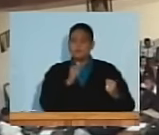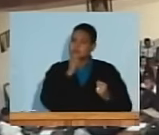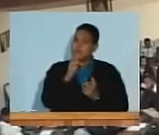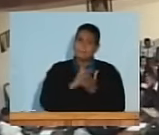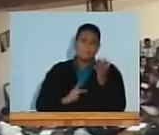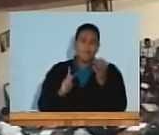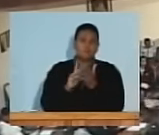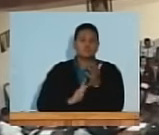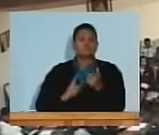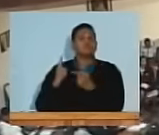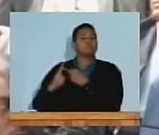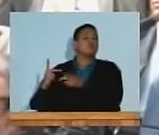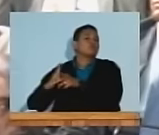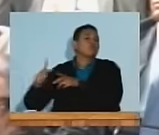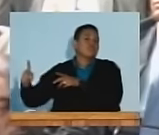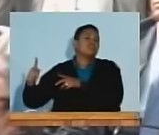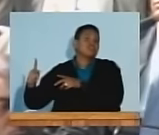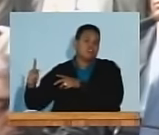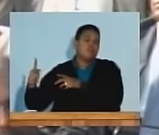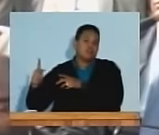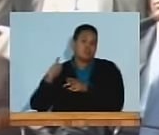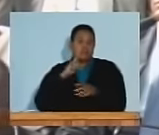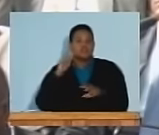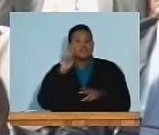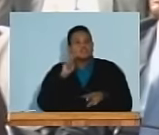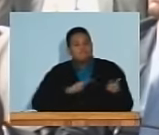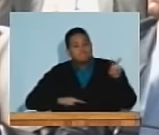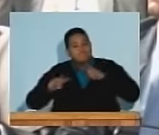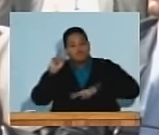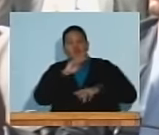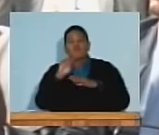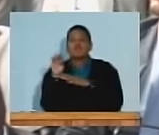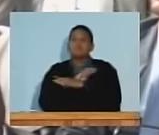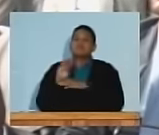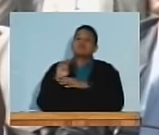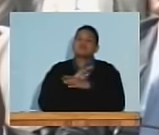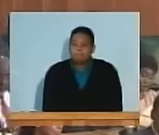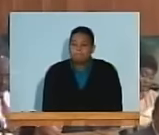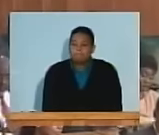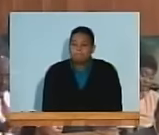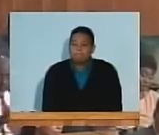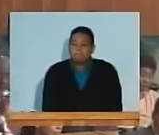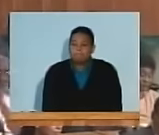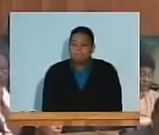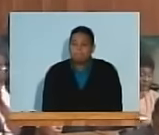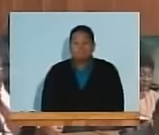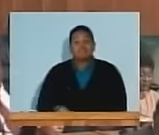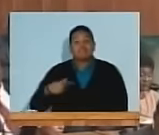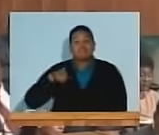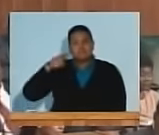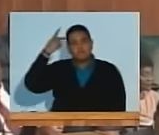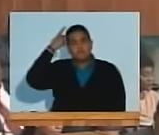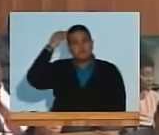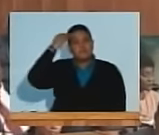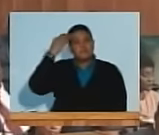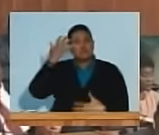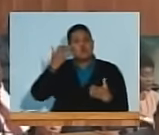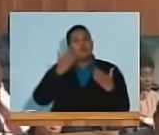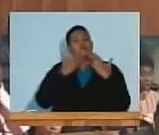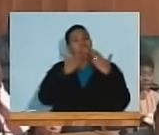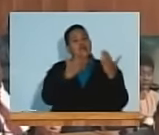and professional in presiding over the business of the House. Prime Minister Holness also